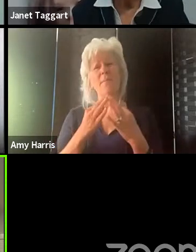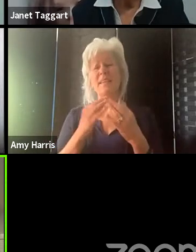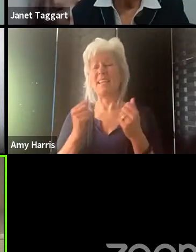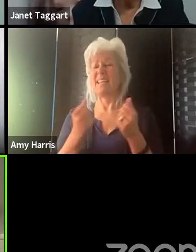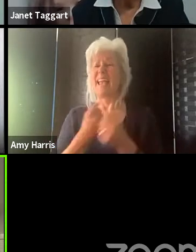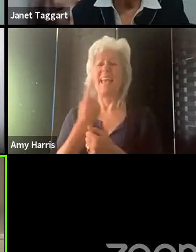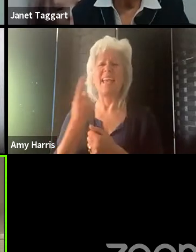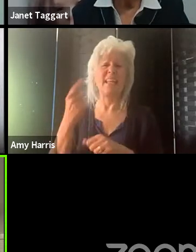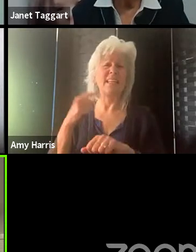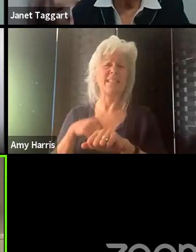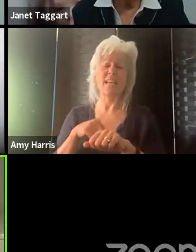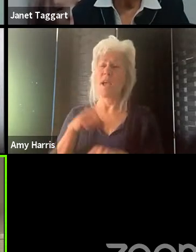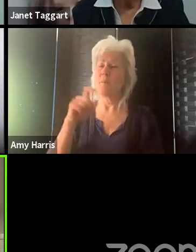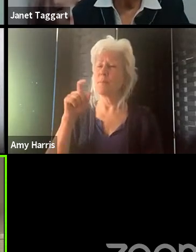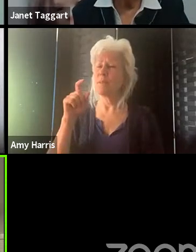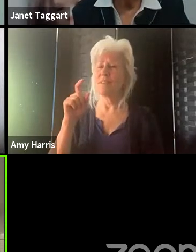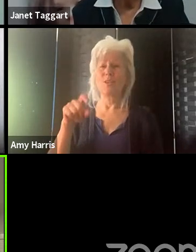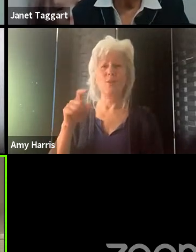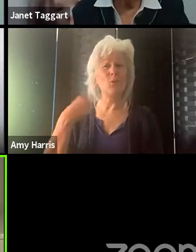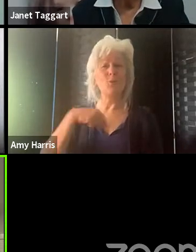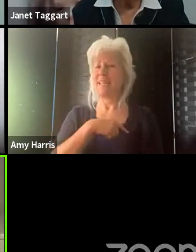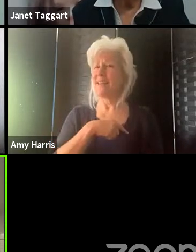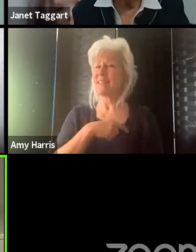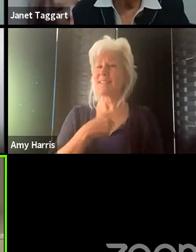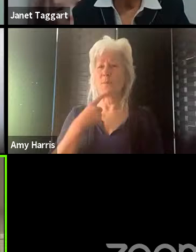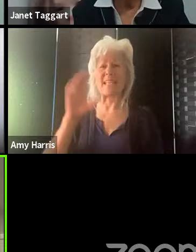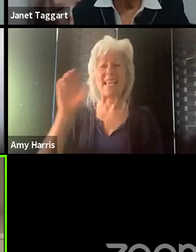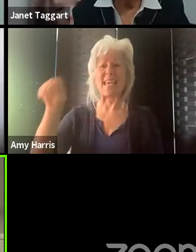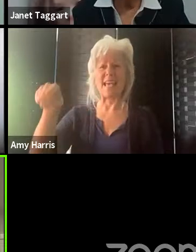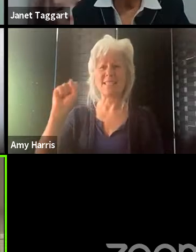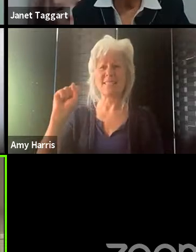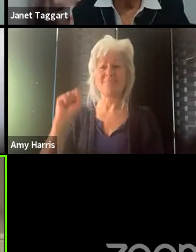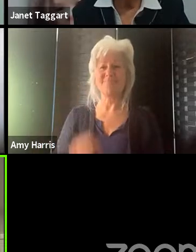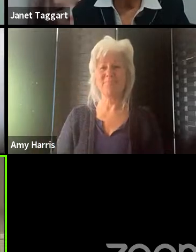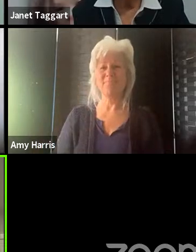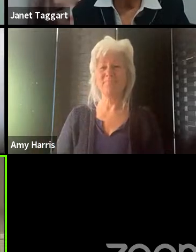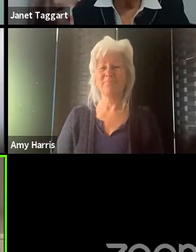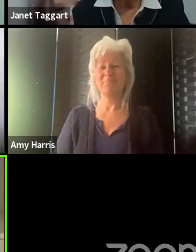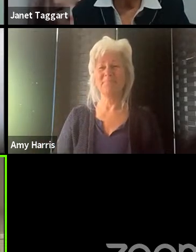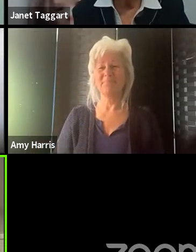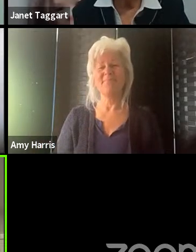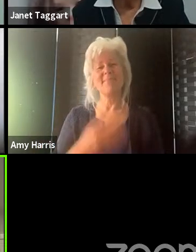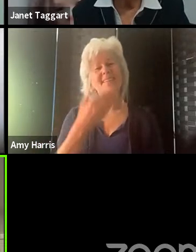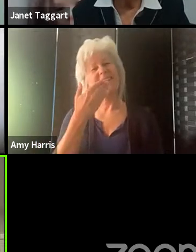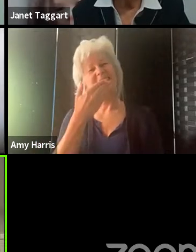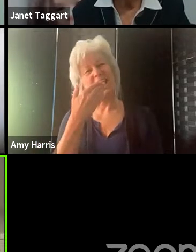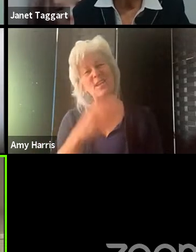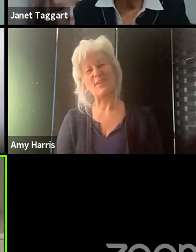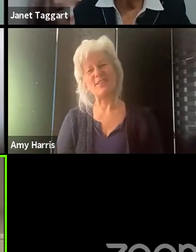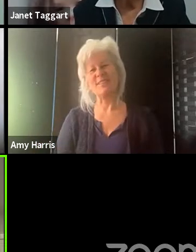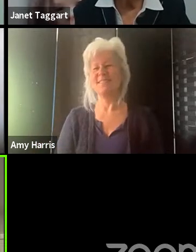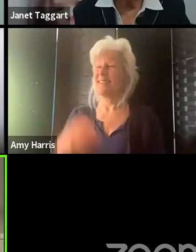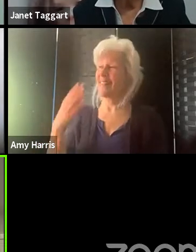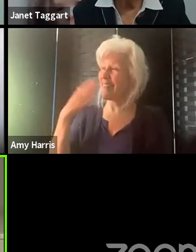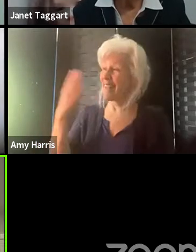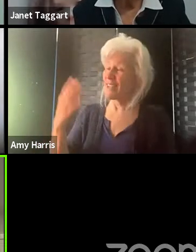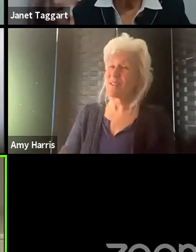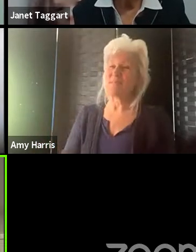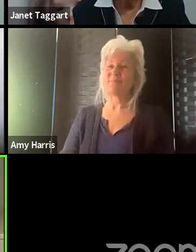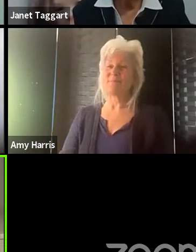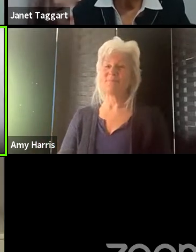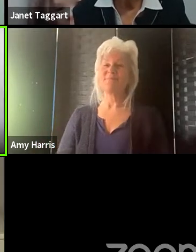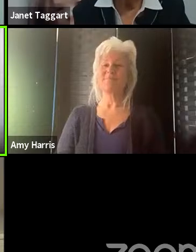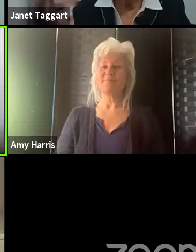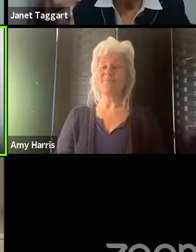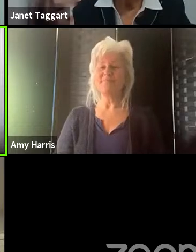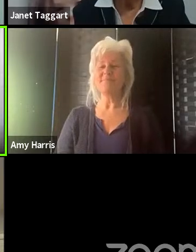anytime you guys need us, I will always say yes to you guys. Well, thank you, Christine. Thank you.